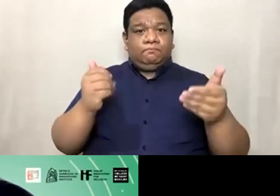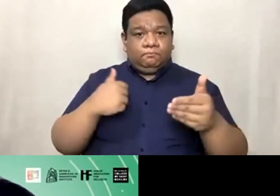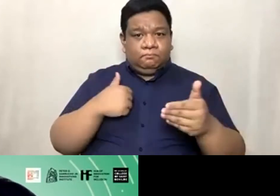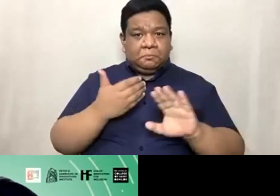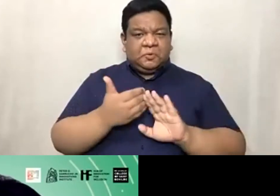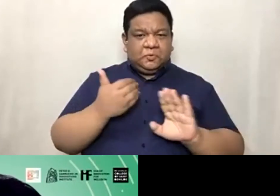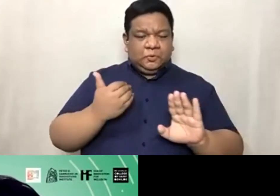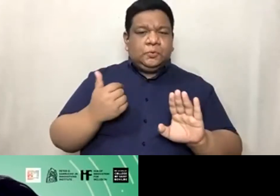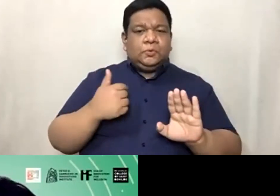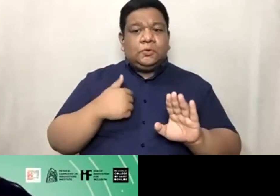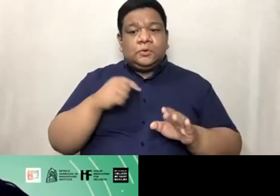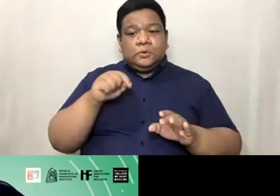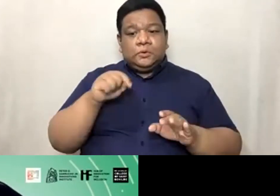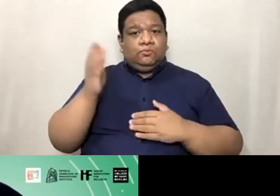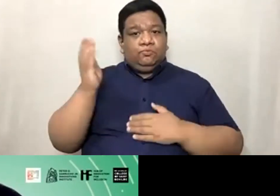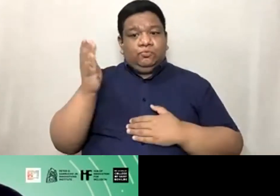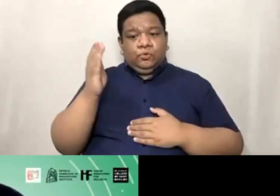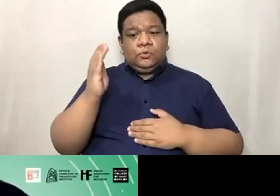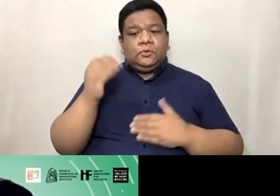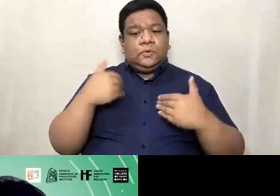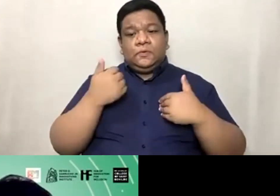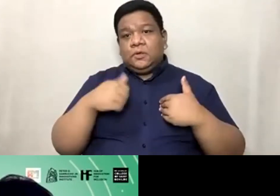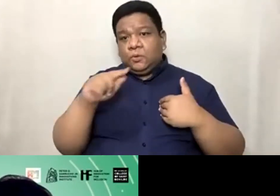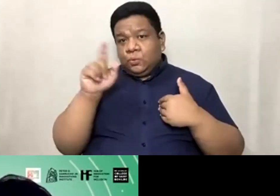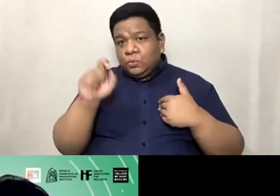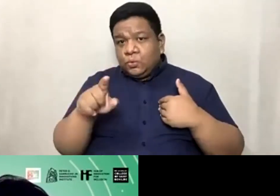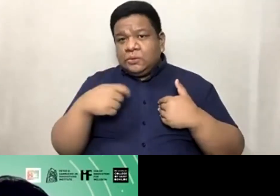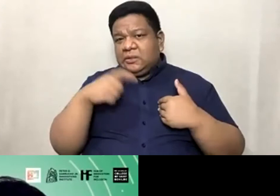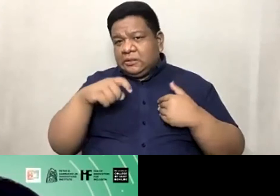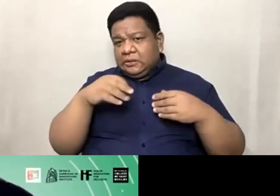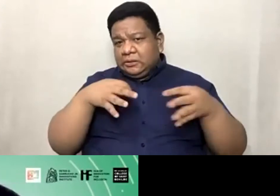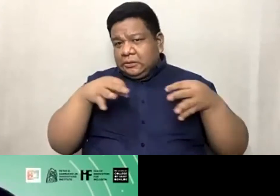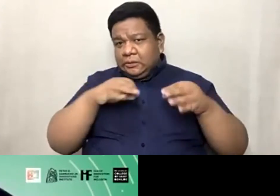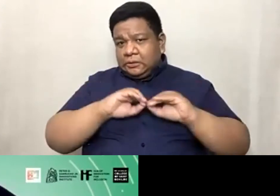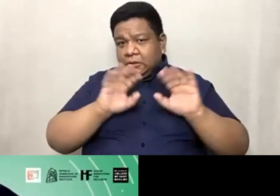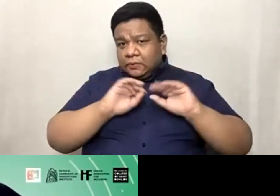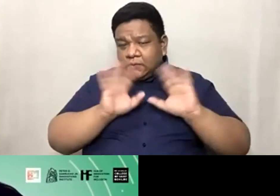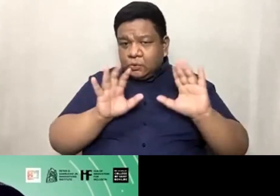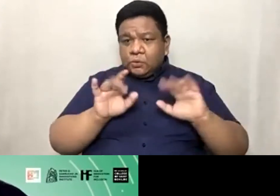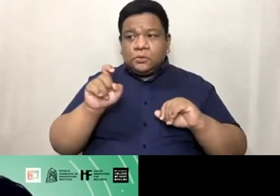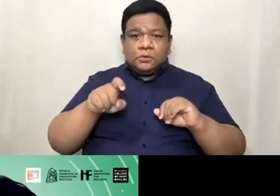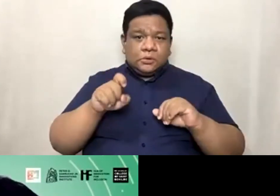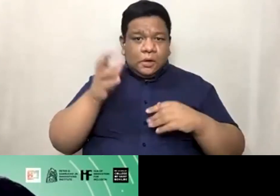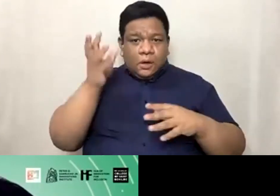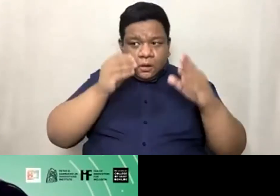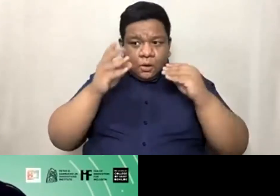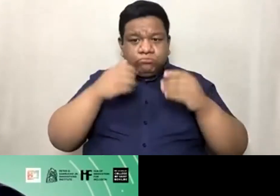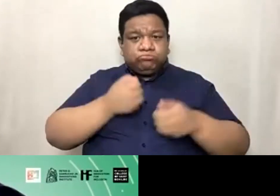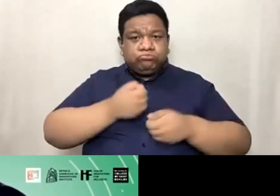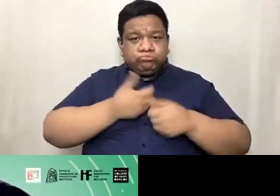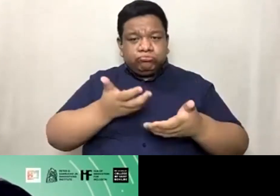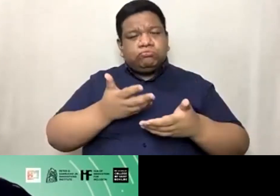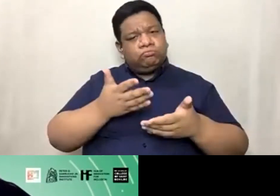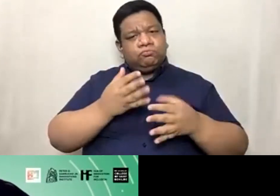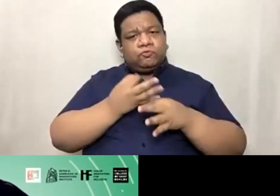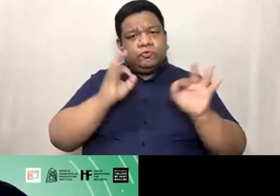first is that throughout the presentation, if you have any questions or would like me to clarify something, or if you have some learnings that you'd like to share, feel free